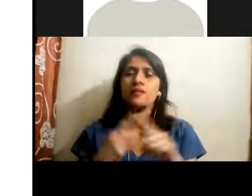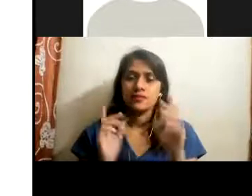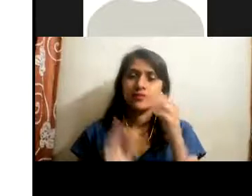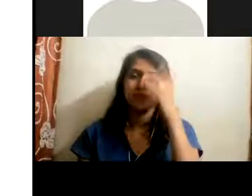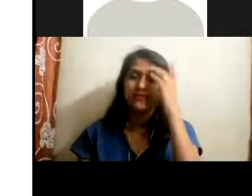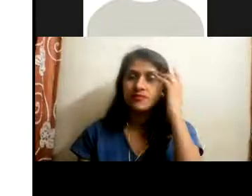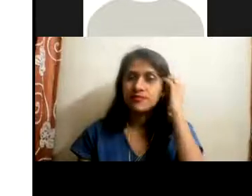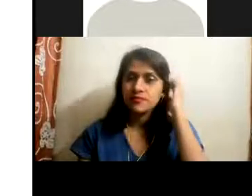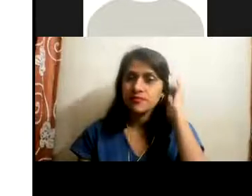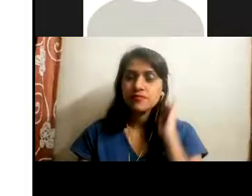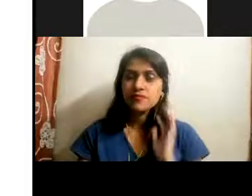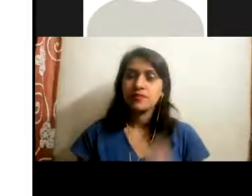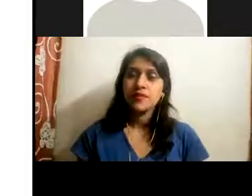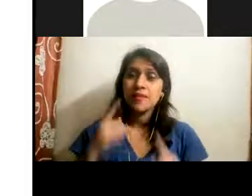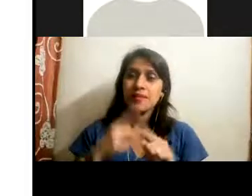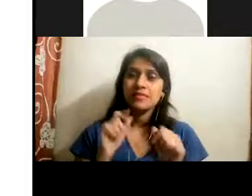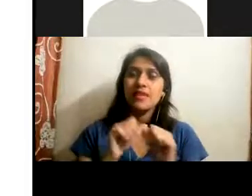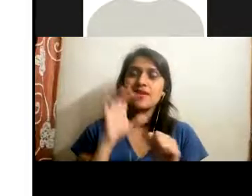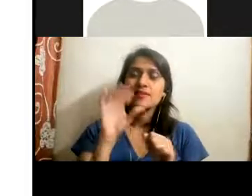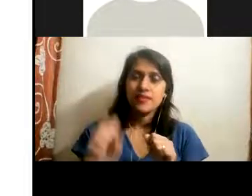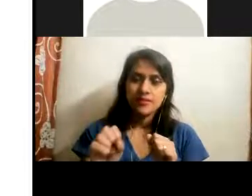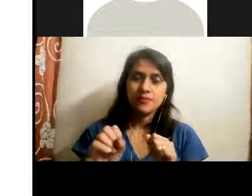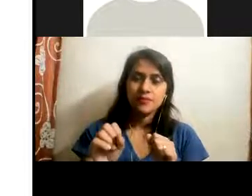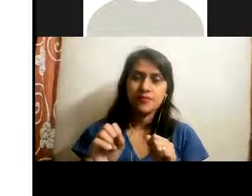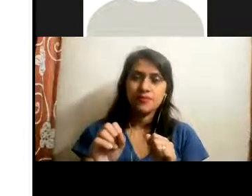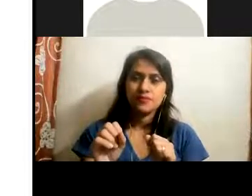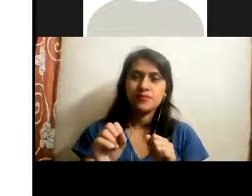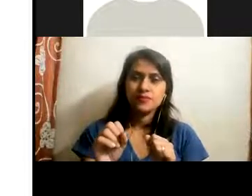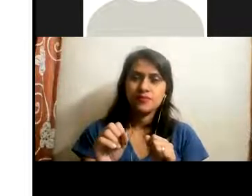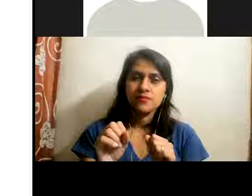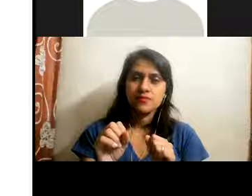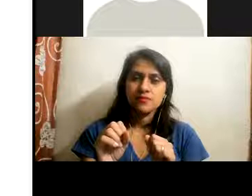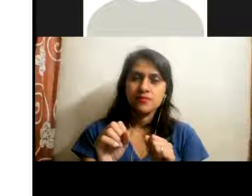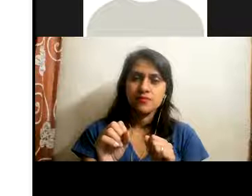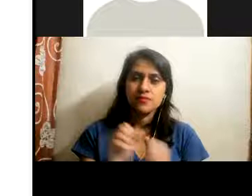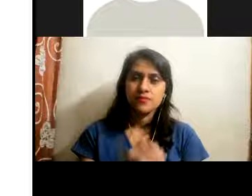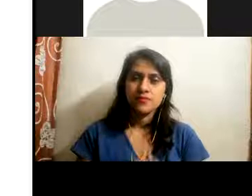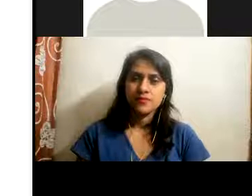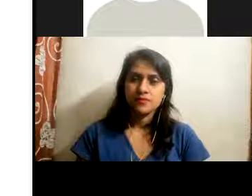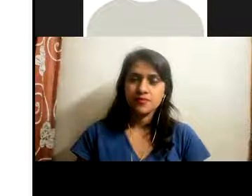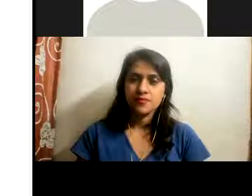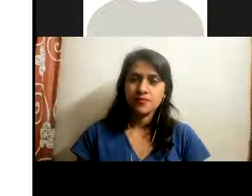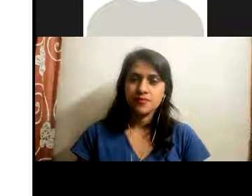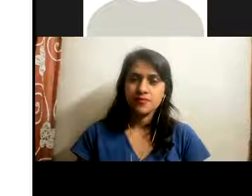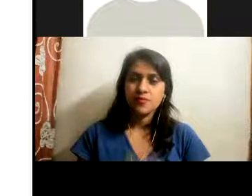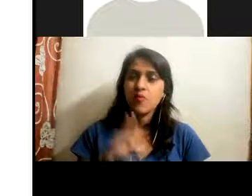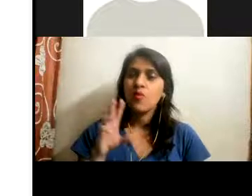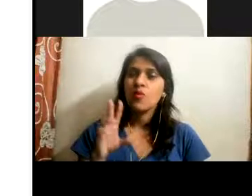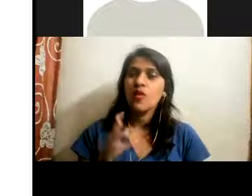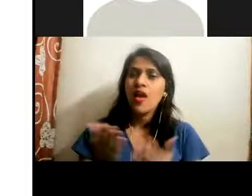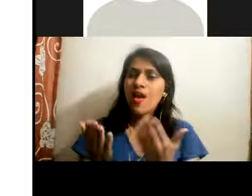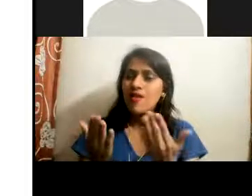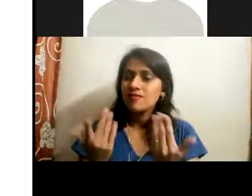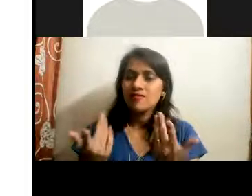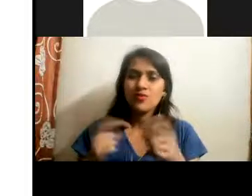be made accessible for persons with disabilities. And there is a kind of non-availability of quality healthcare